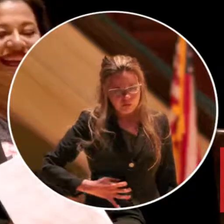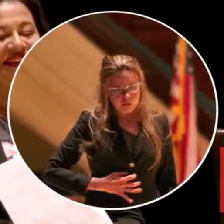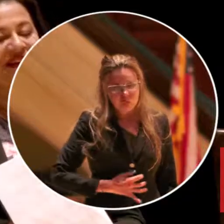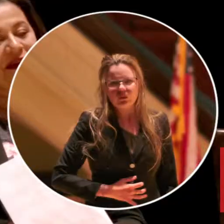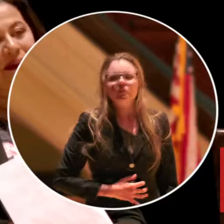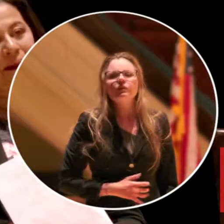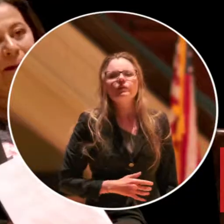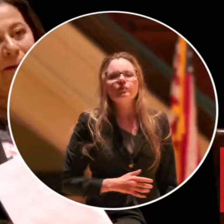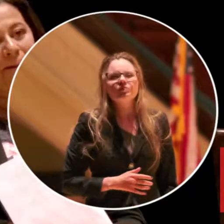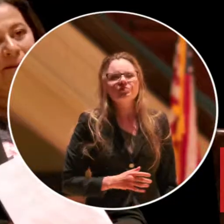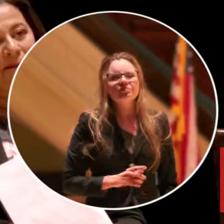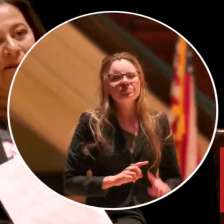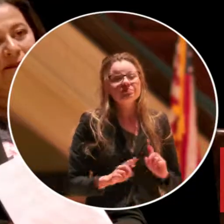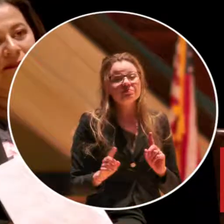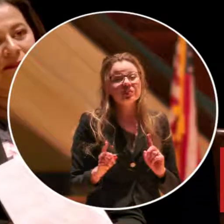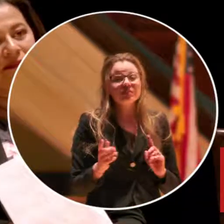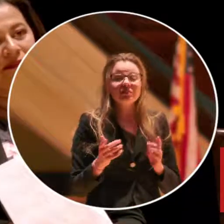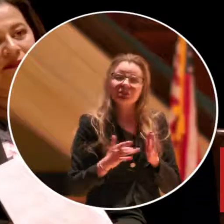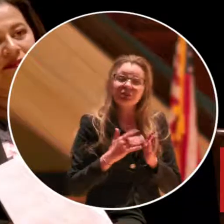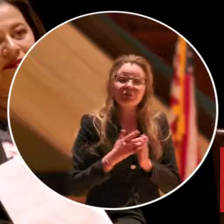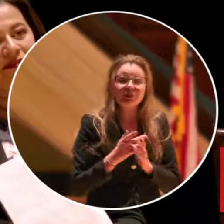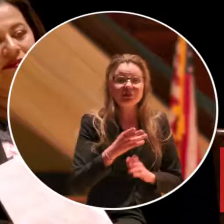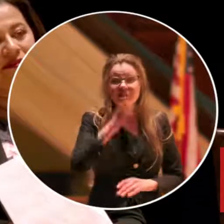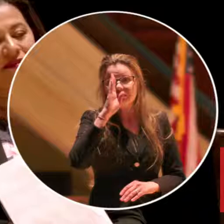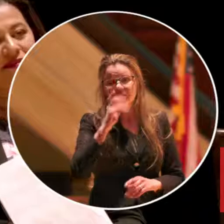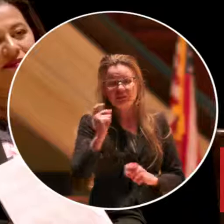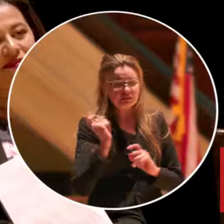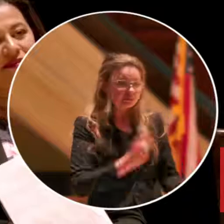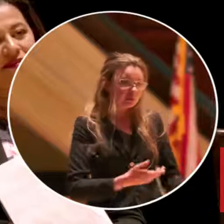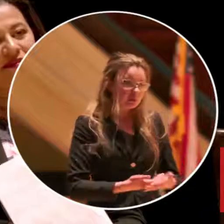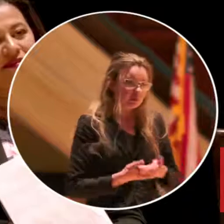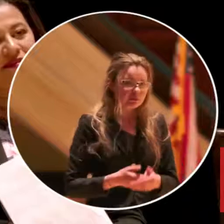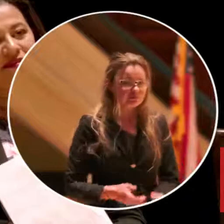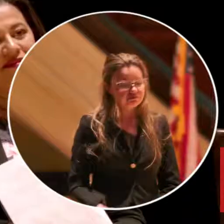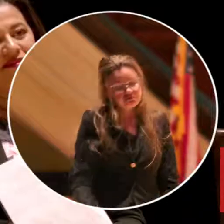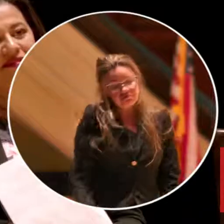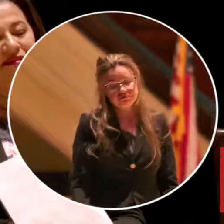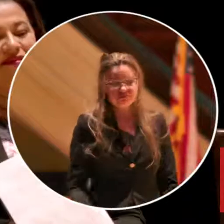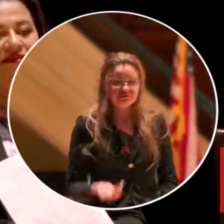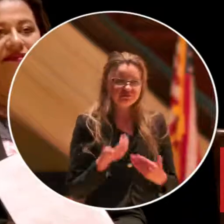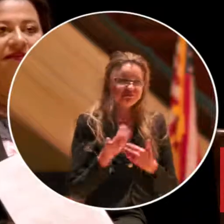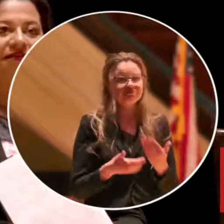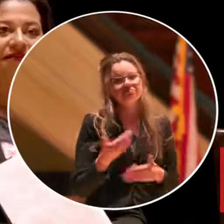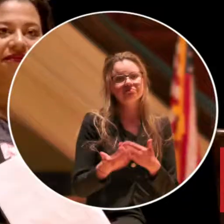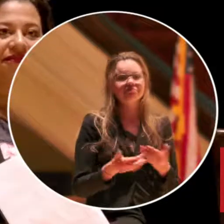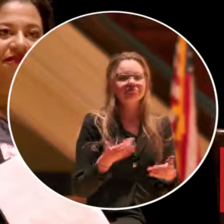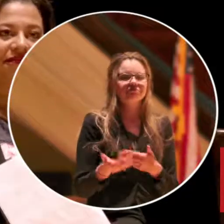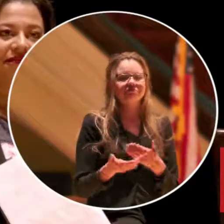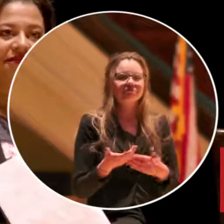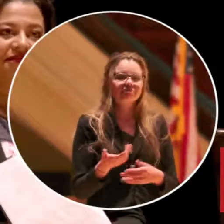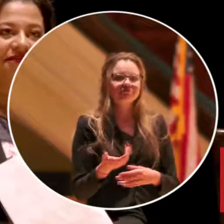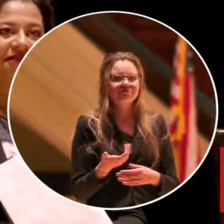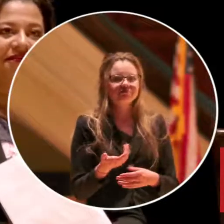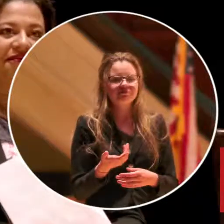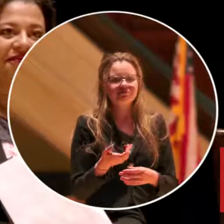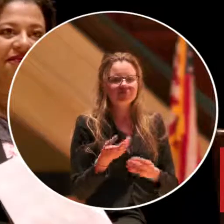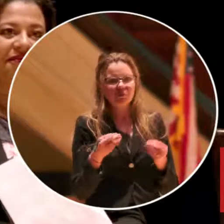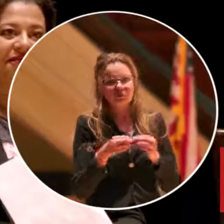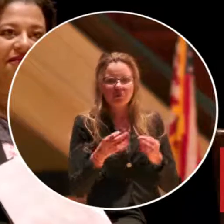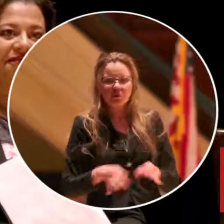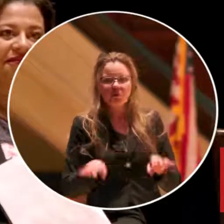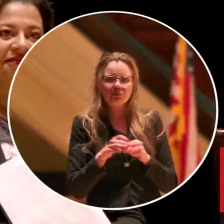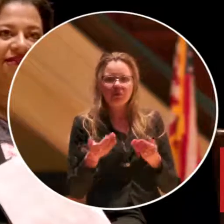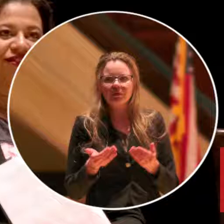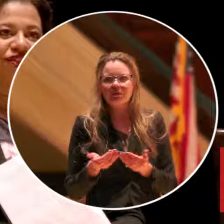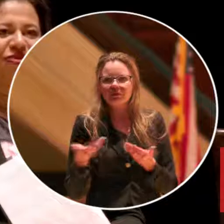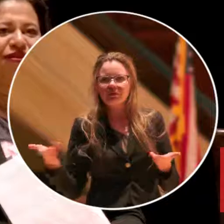But sometimes God just gives you a baby. He shrugged, and we moved on to more important things like melting army men and pelting each other with tree